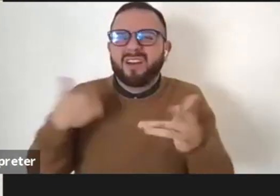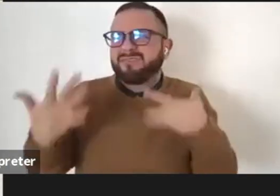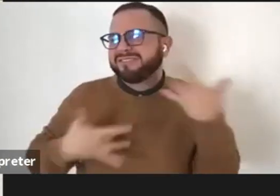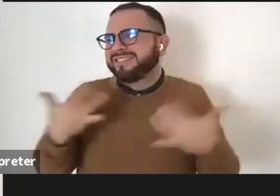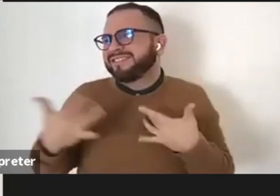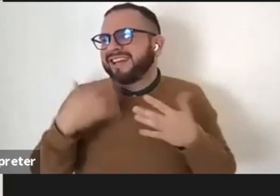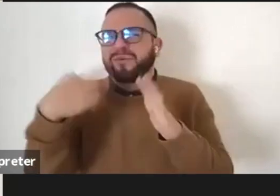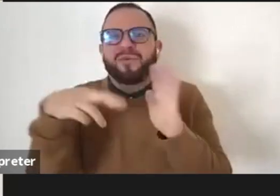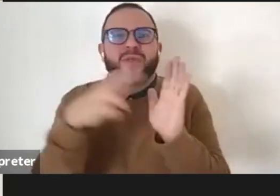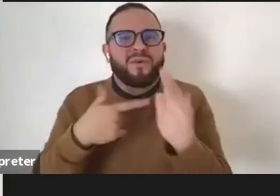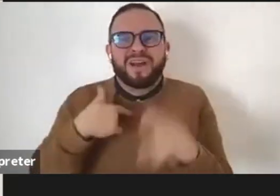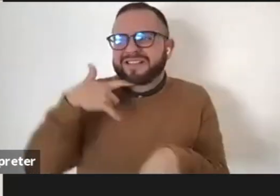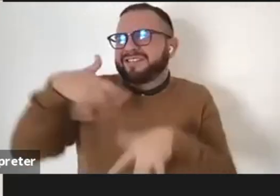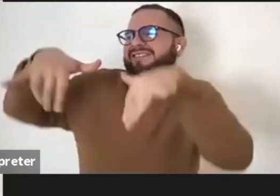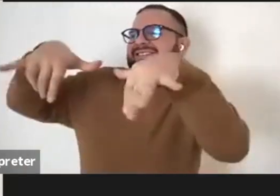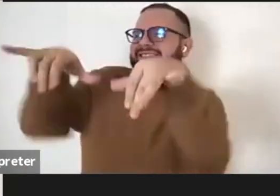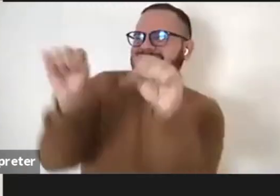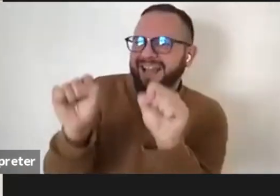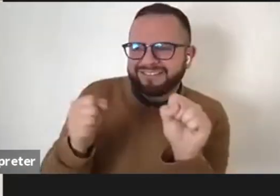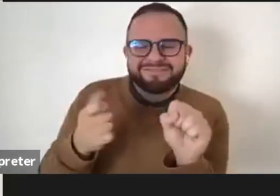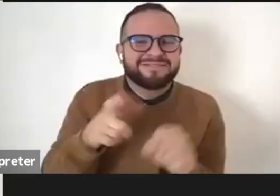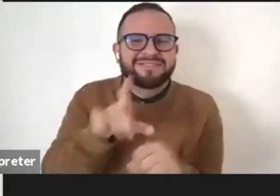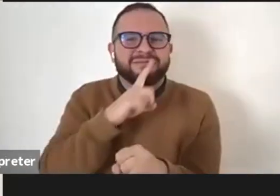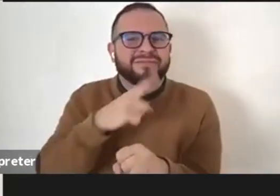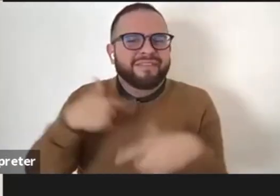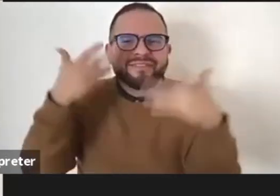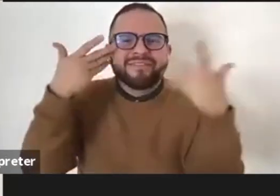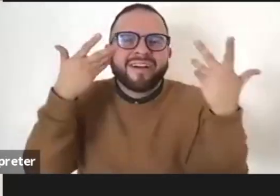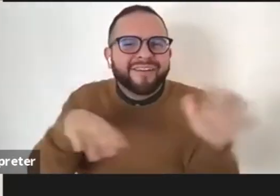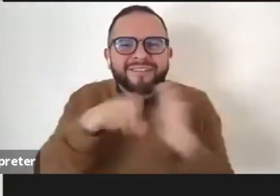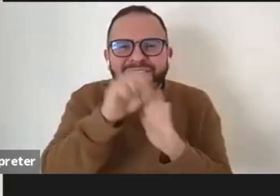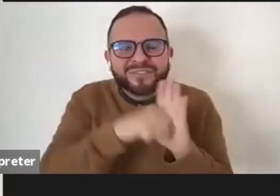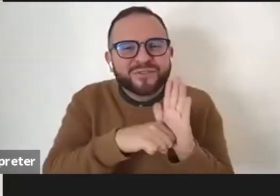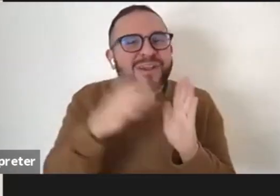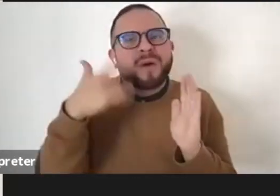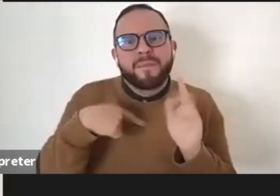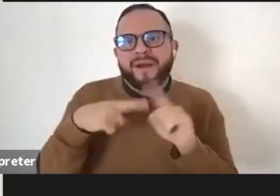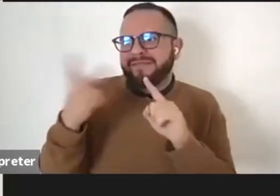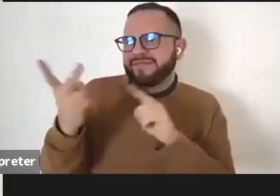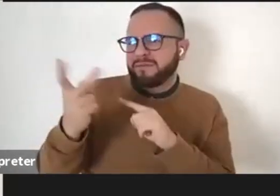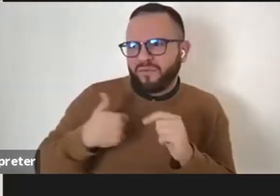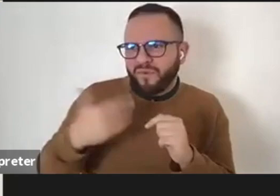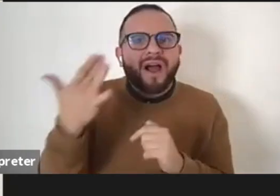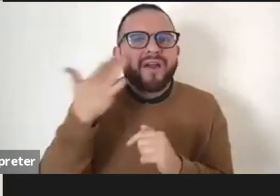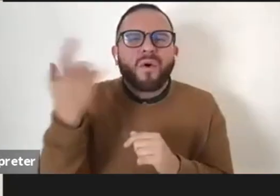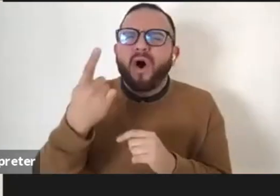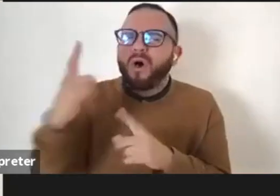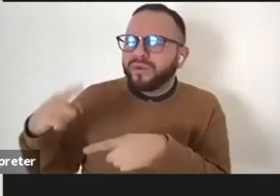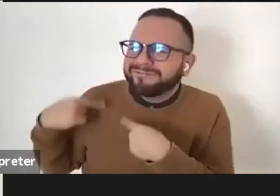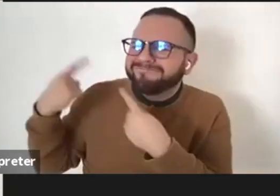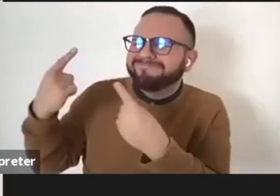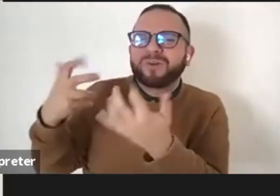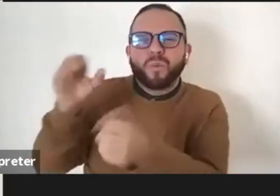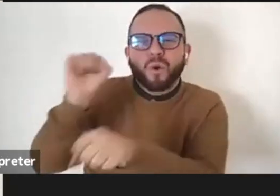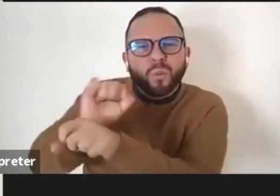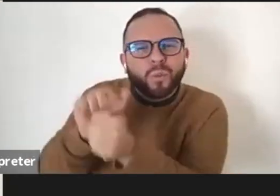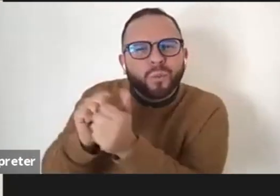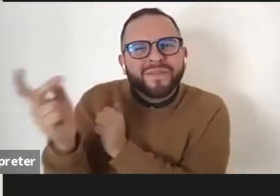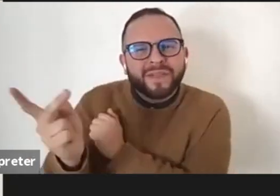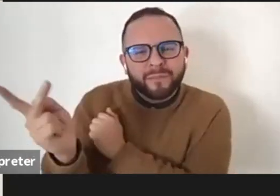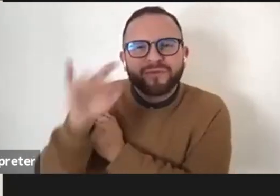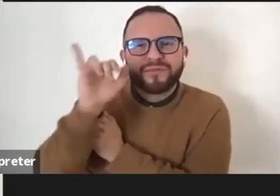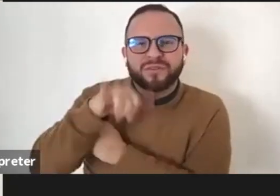without even knowing the script because I always wanted to work with them. So that's really what drew me to the project.